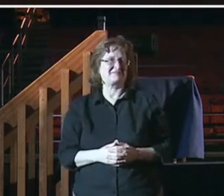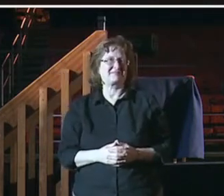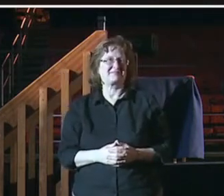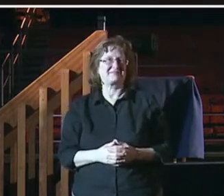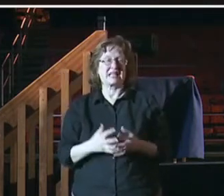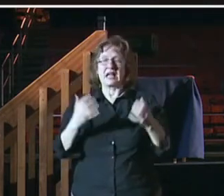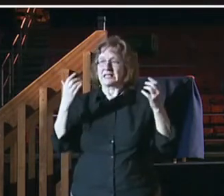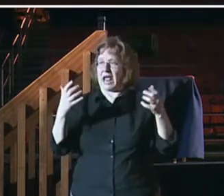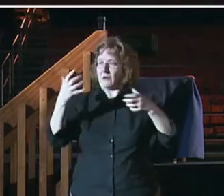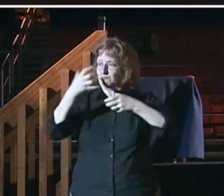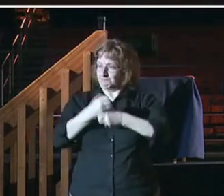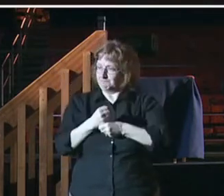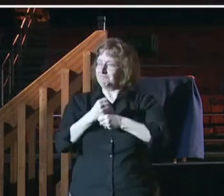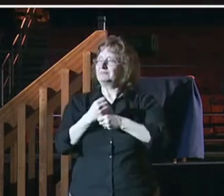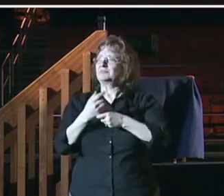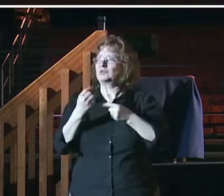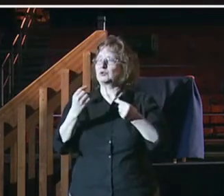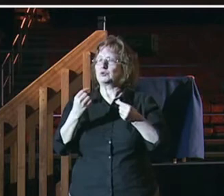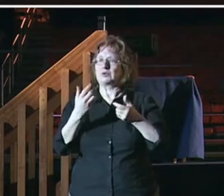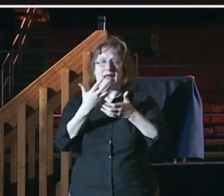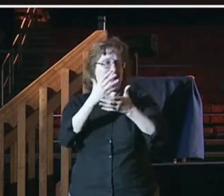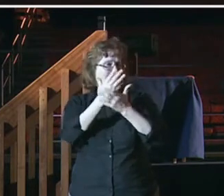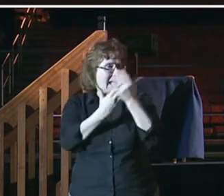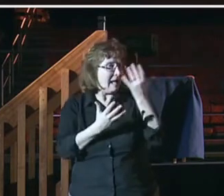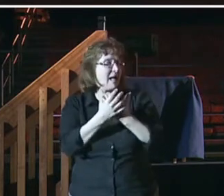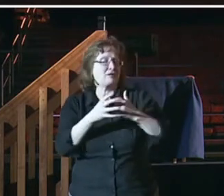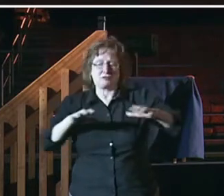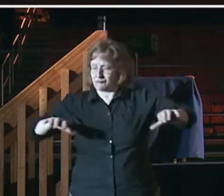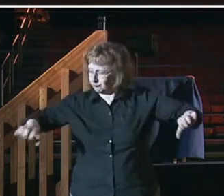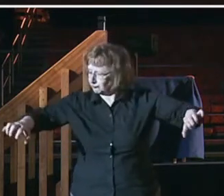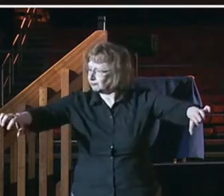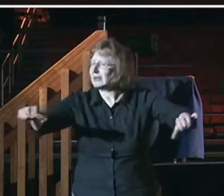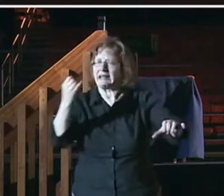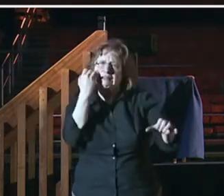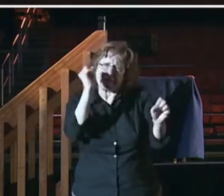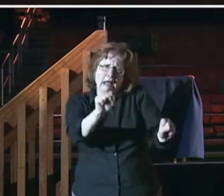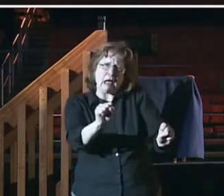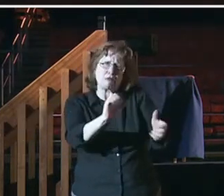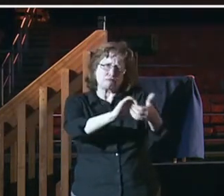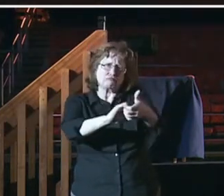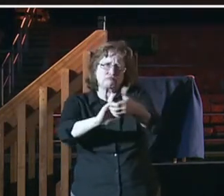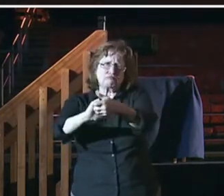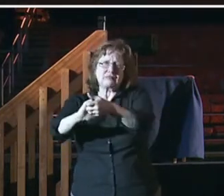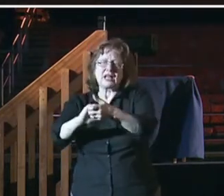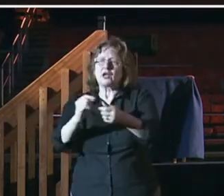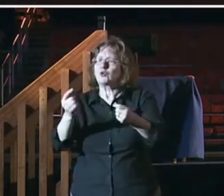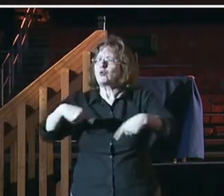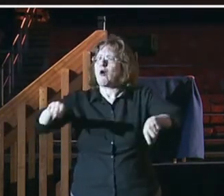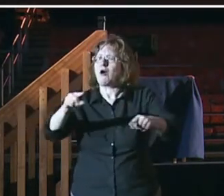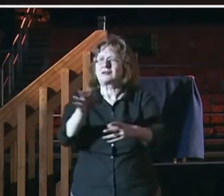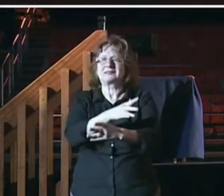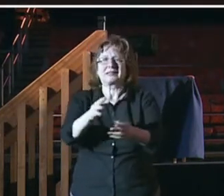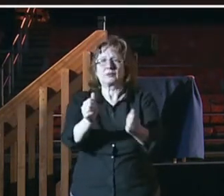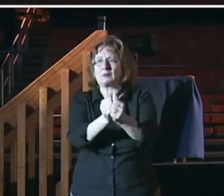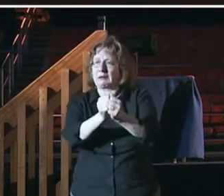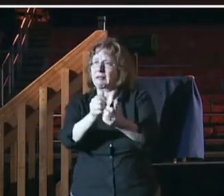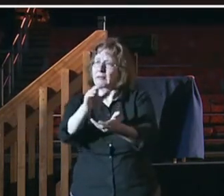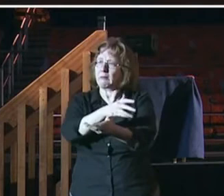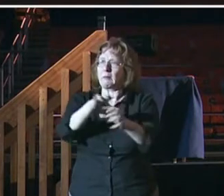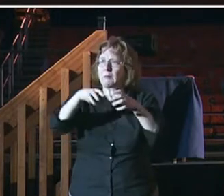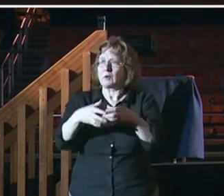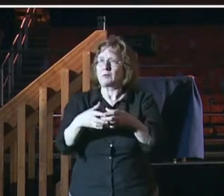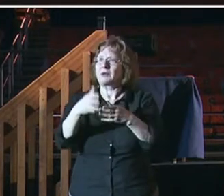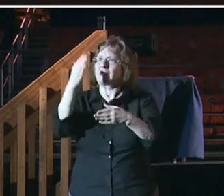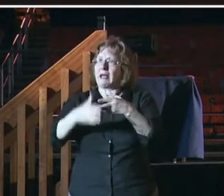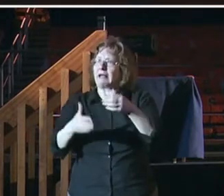Let us close now by joining hands around your table, if you are able, and lift our voices for the choir as we end